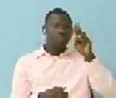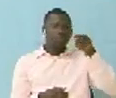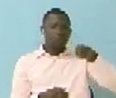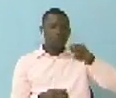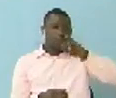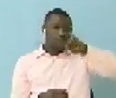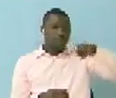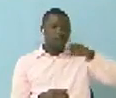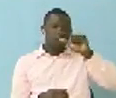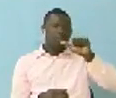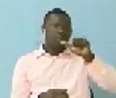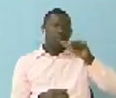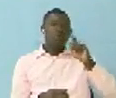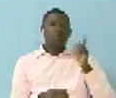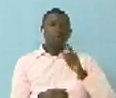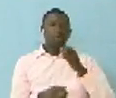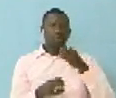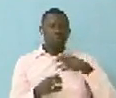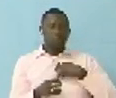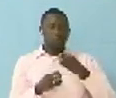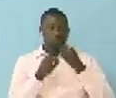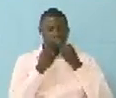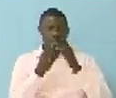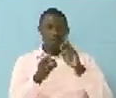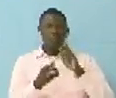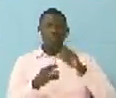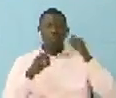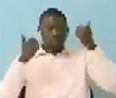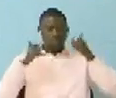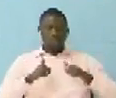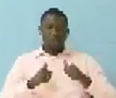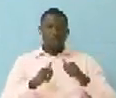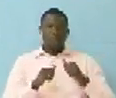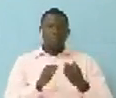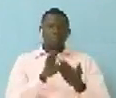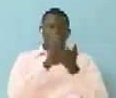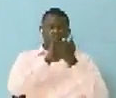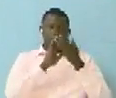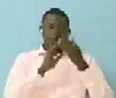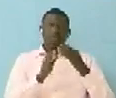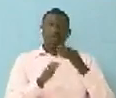what he has to say about what has happened before the panel.